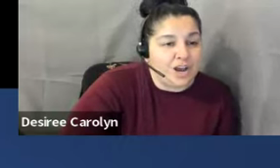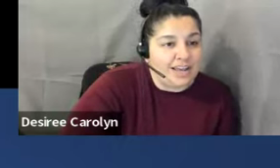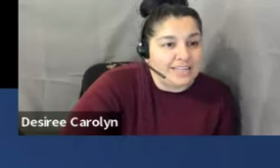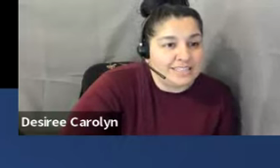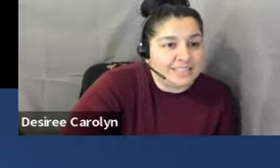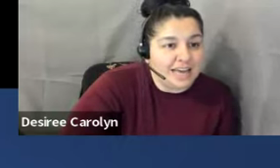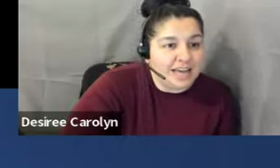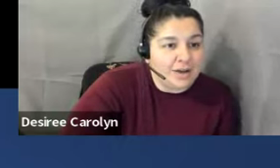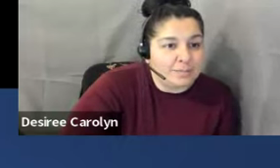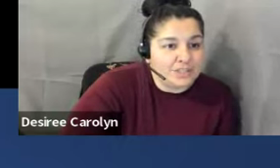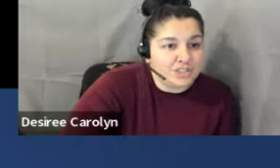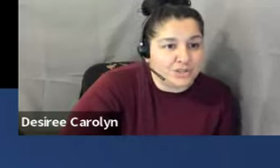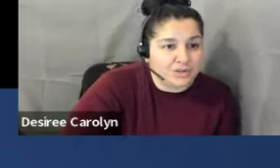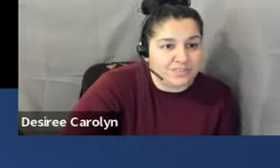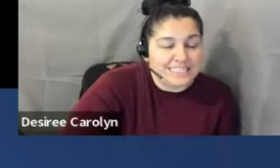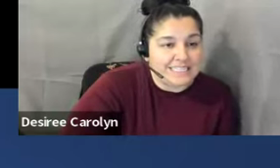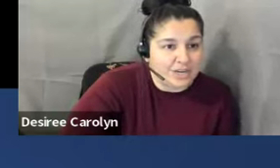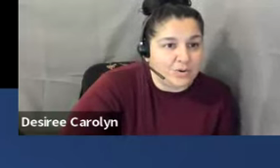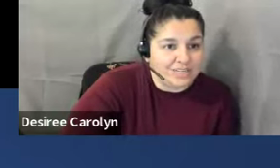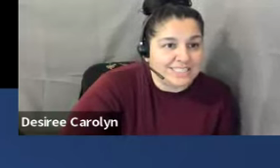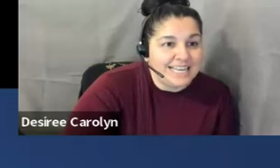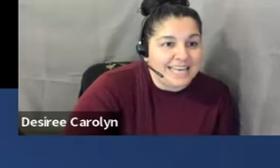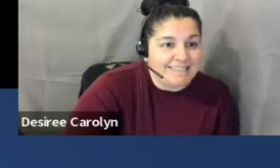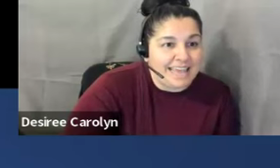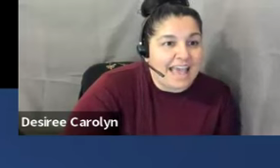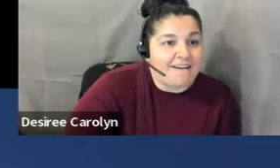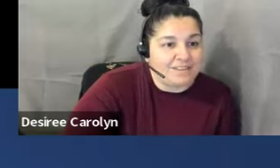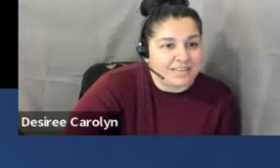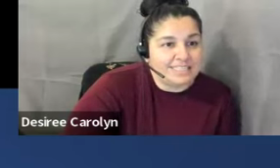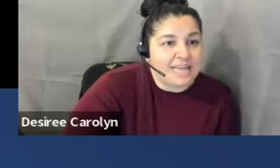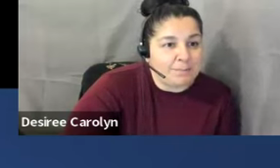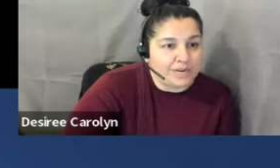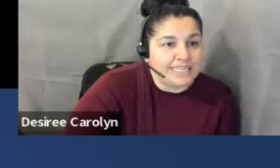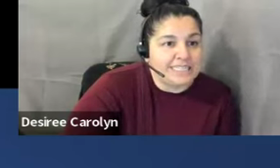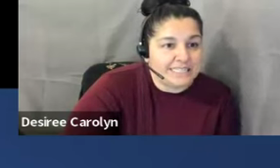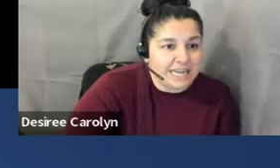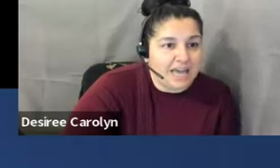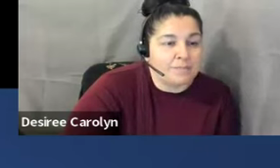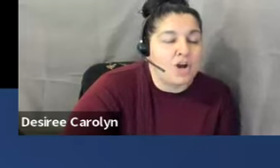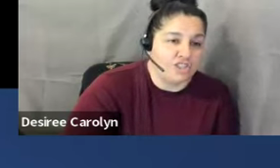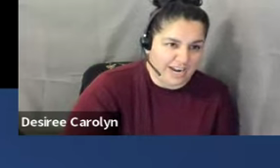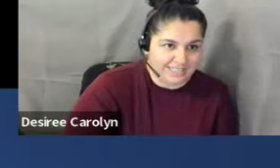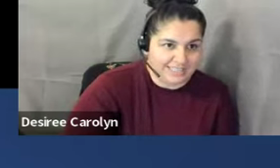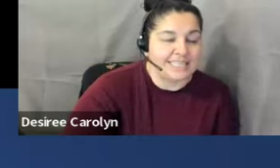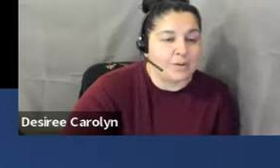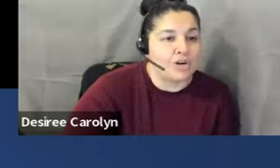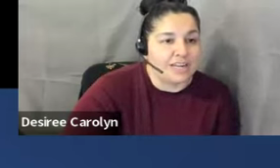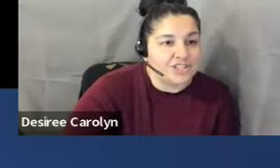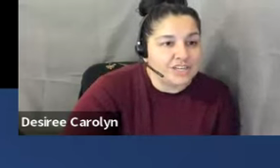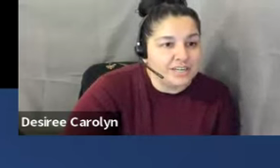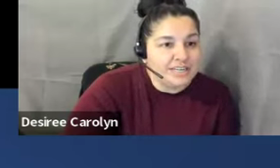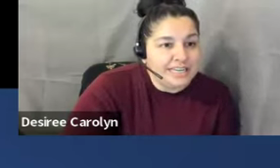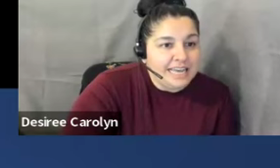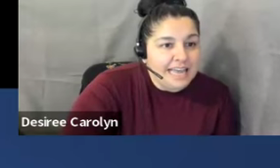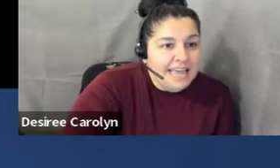do not serve the DC courts. They have a separate contract that they work